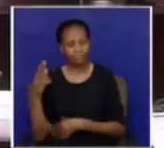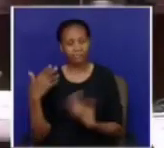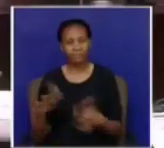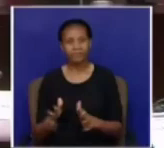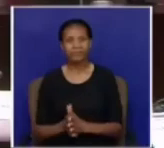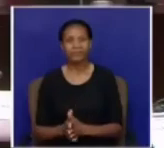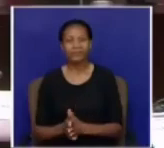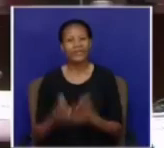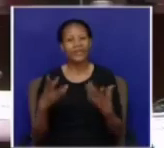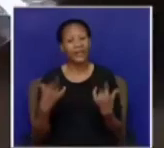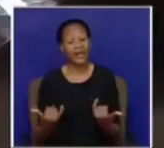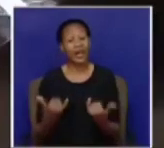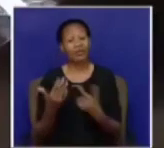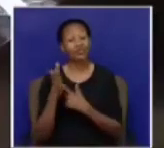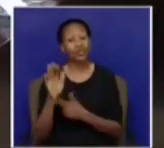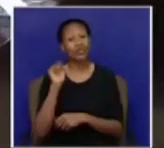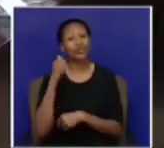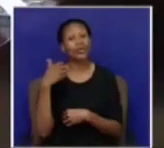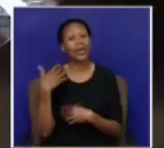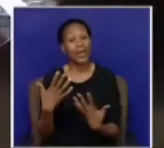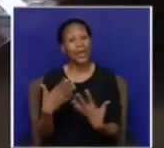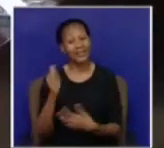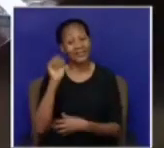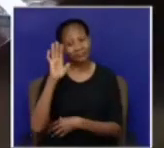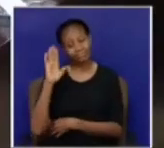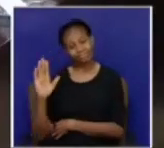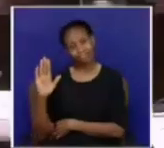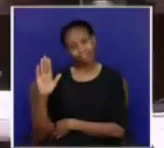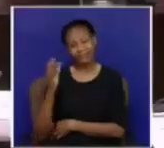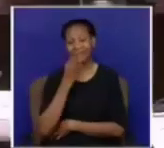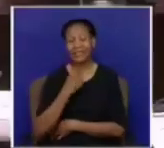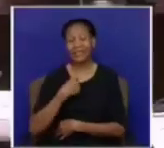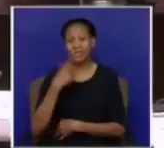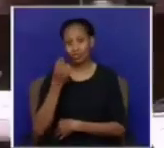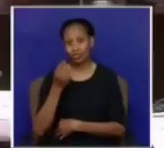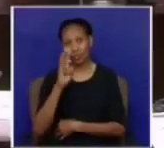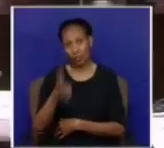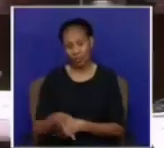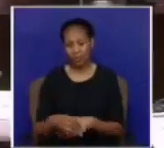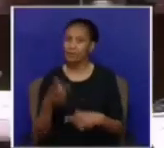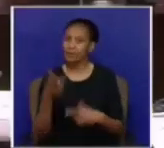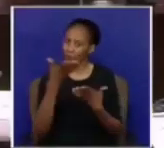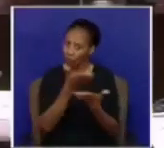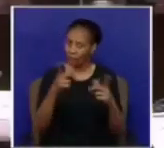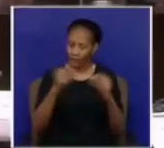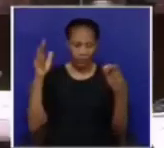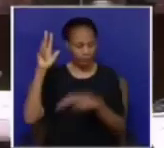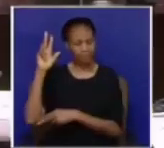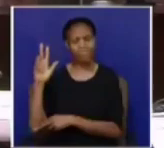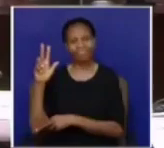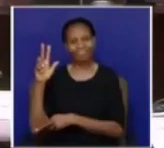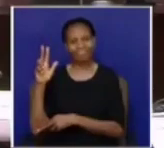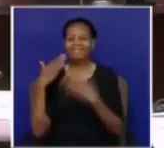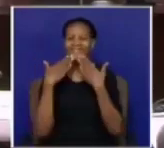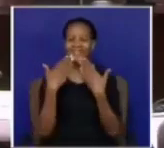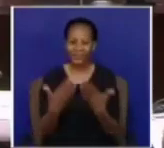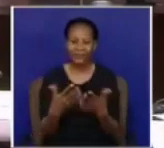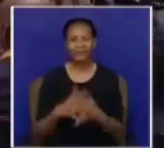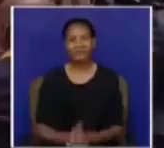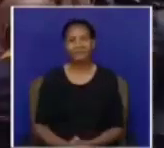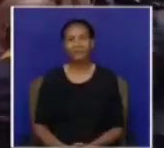Those who have affirmed, put up your right hand and say, I do. You have been duly sworn in. Thank you.